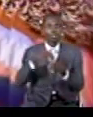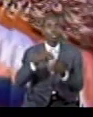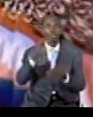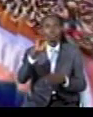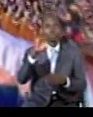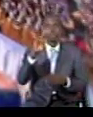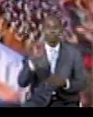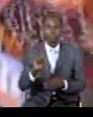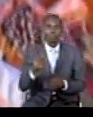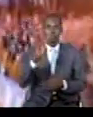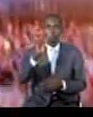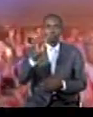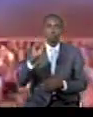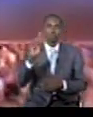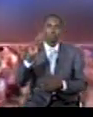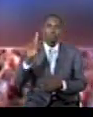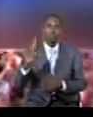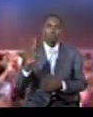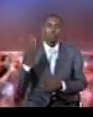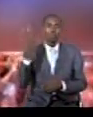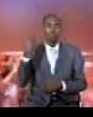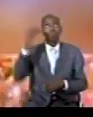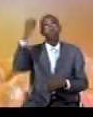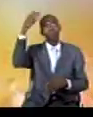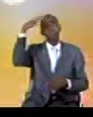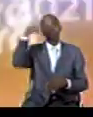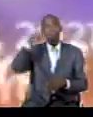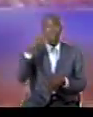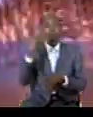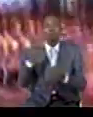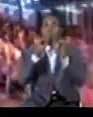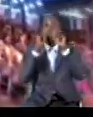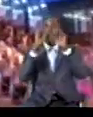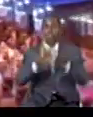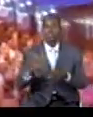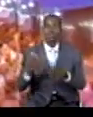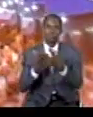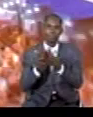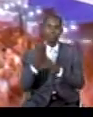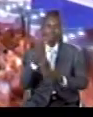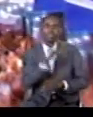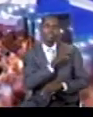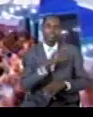October 2021, showers of blessing through Christ.